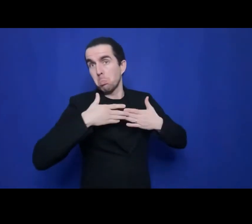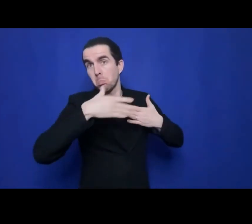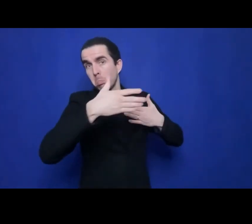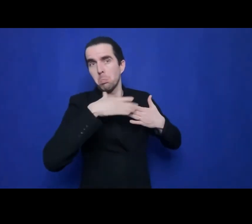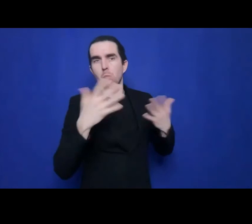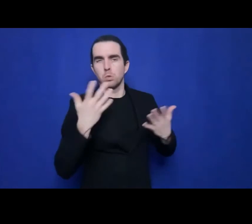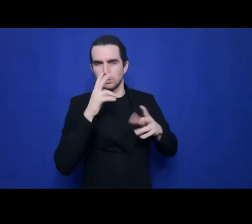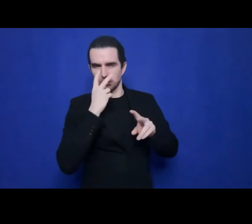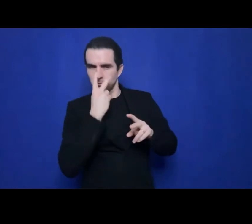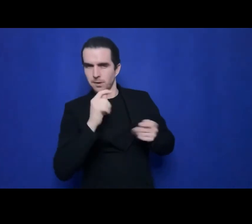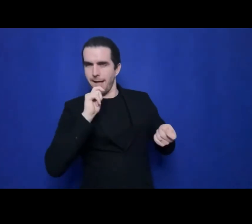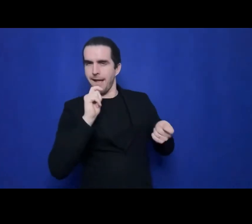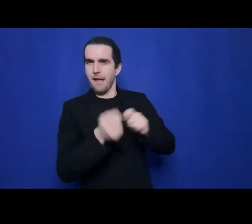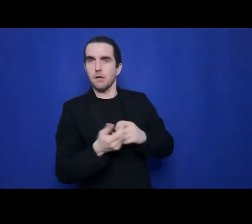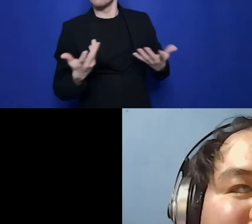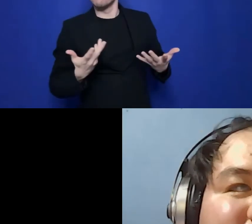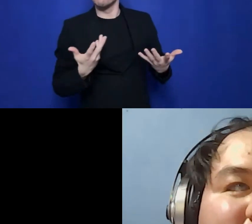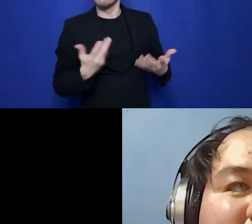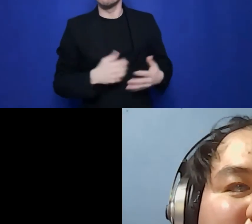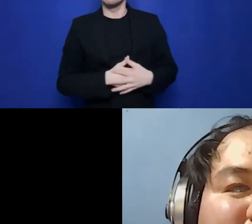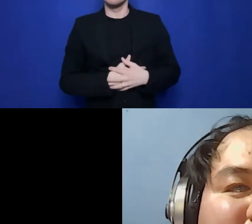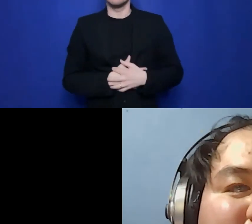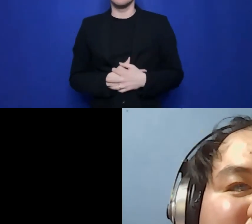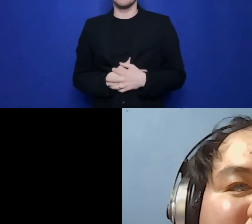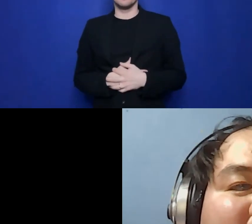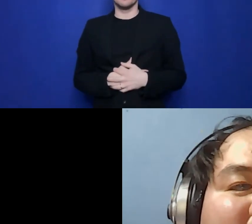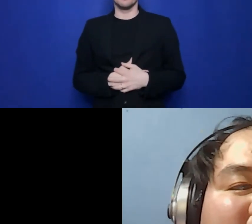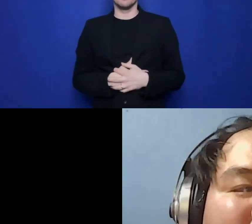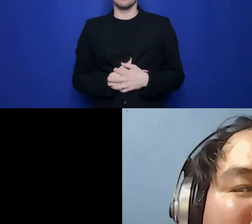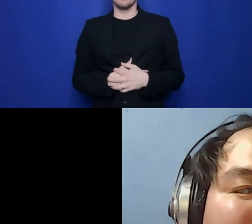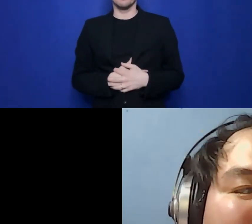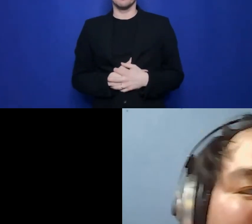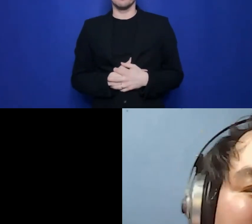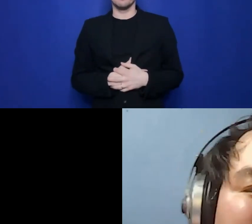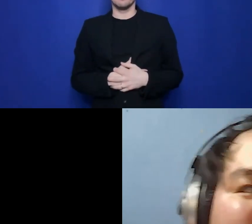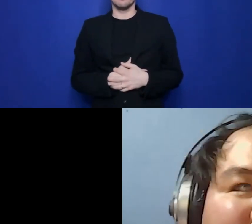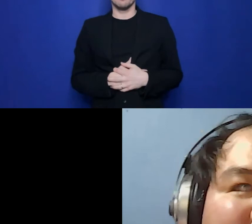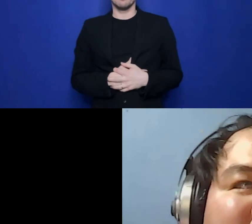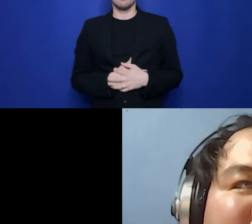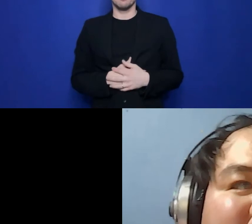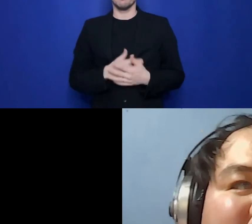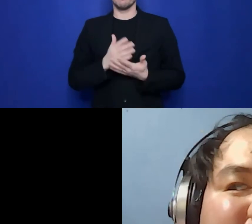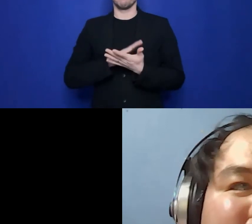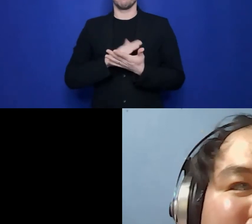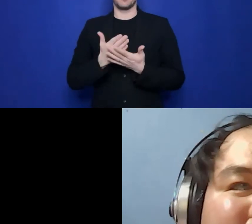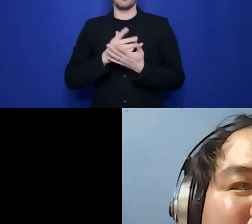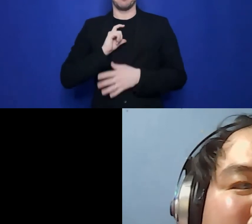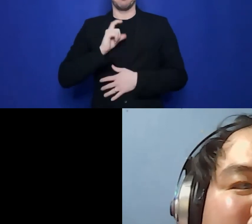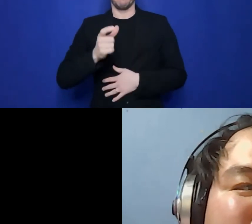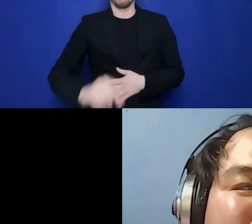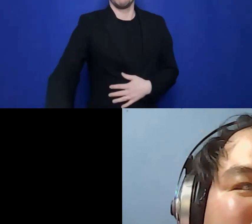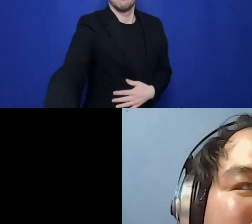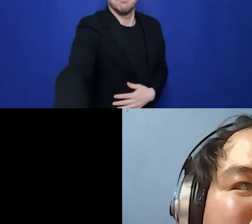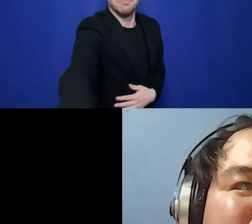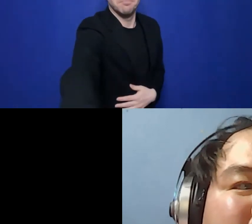¿Alguno de los panelistas tiene? Any of the panelists has an answer to the question that we